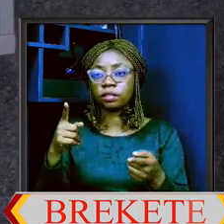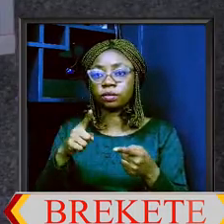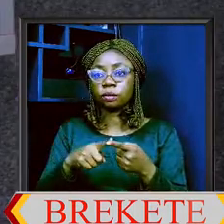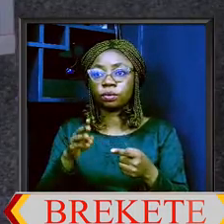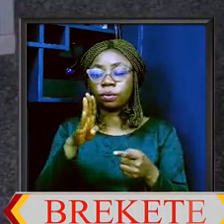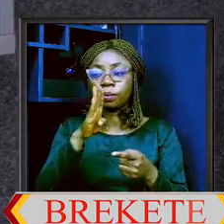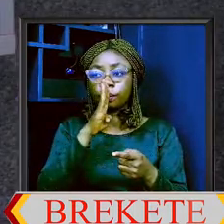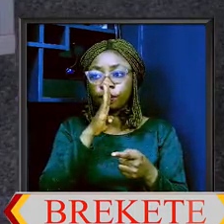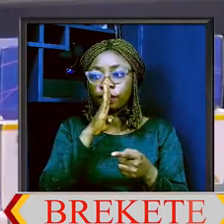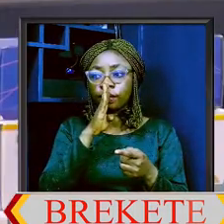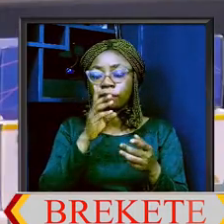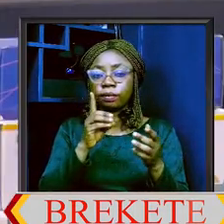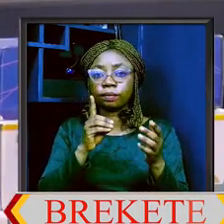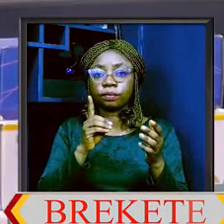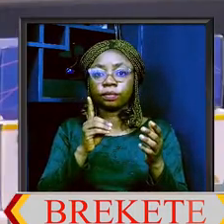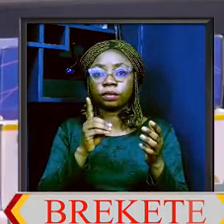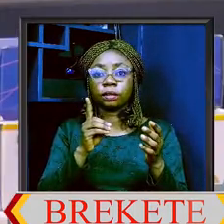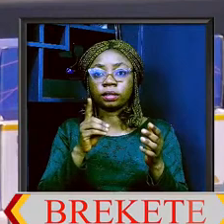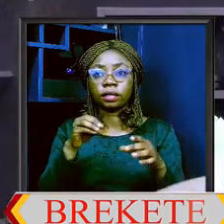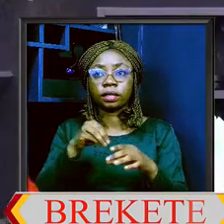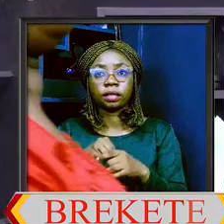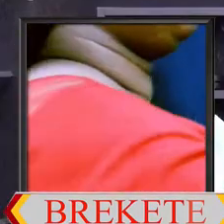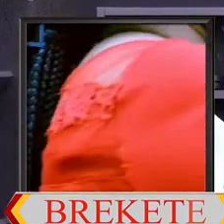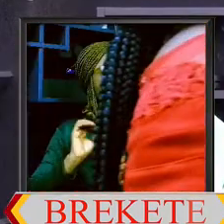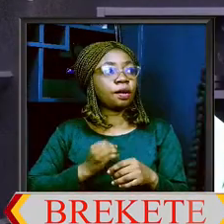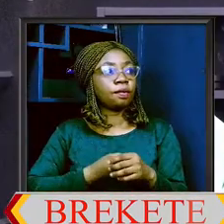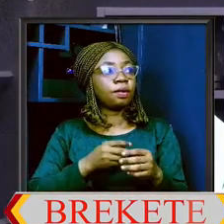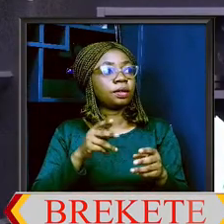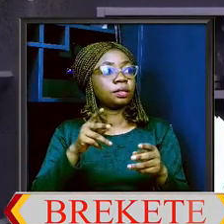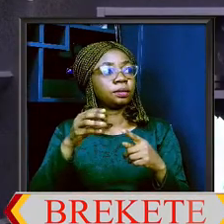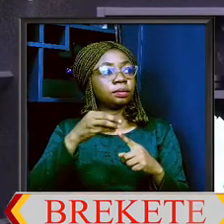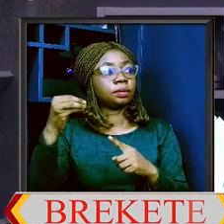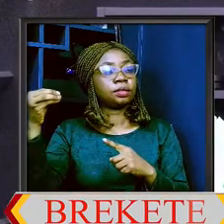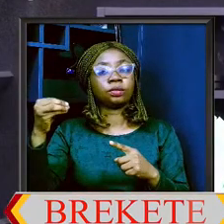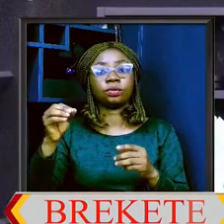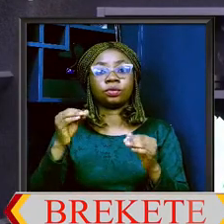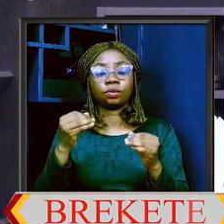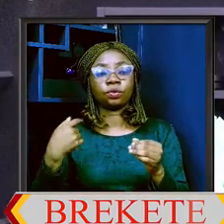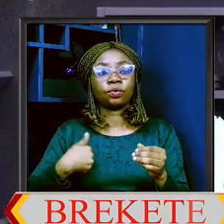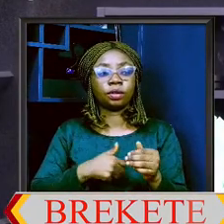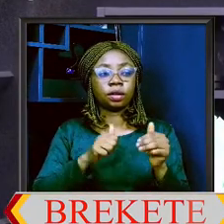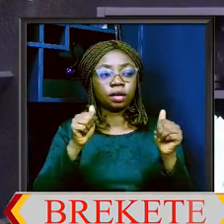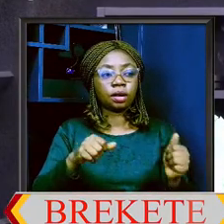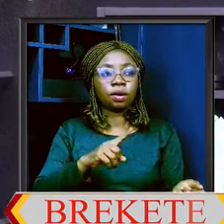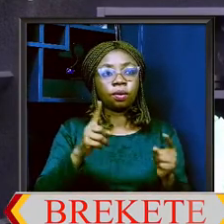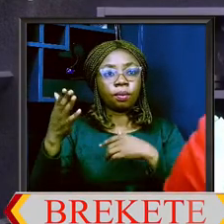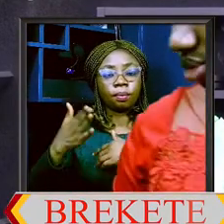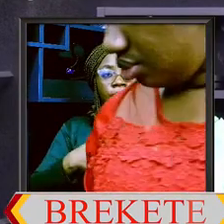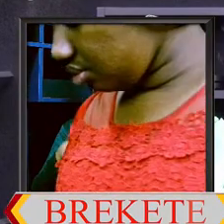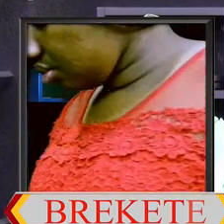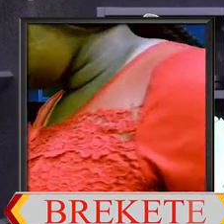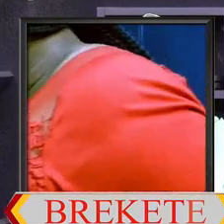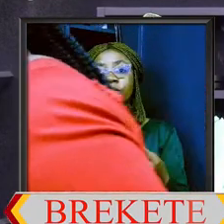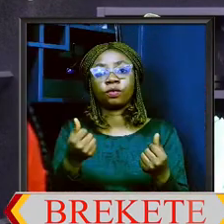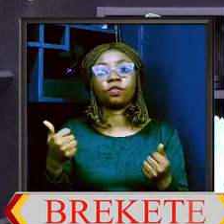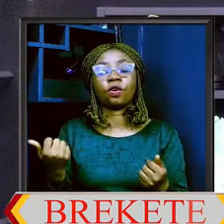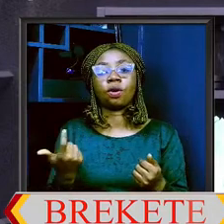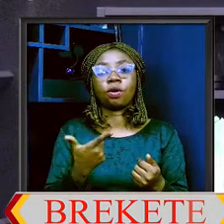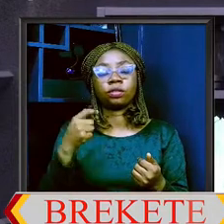engendered in our Spirits so that we can go back and solve all the problem